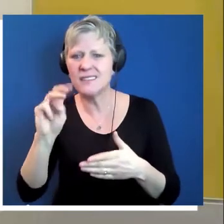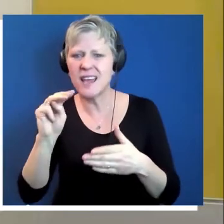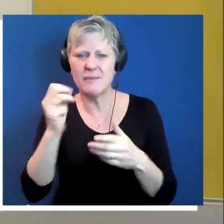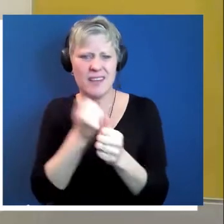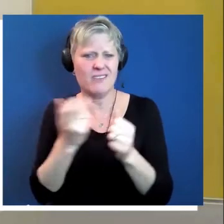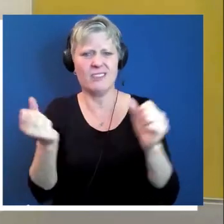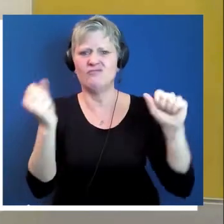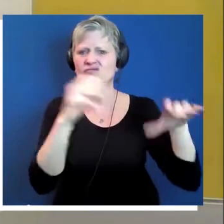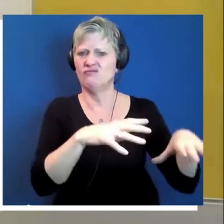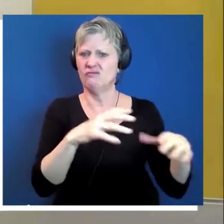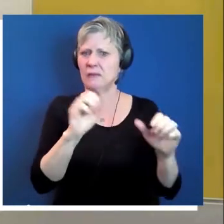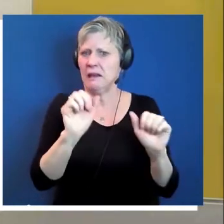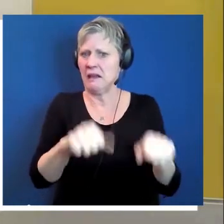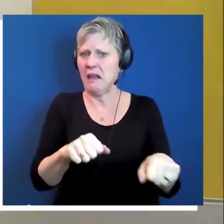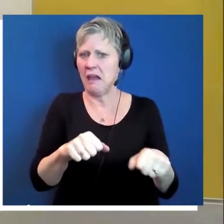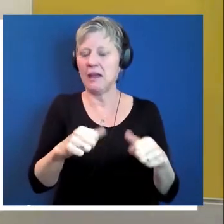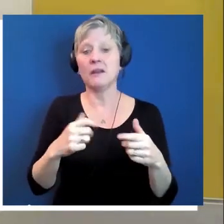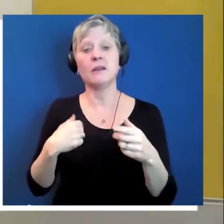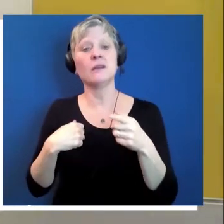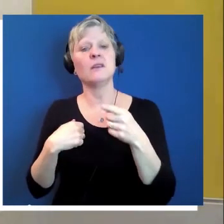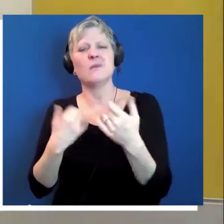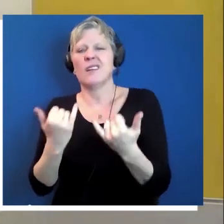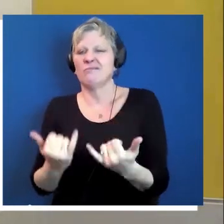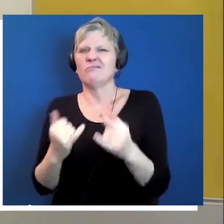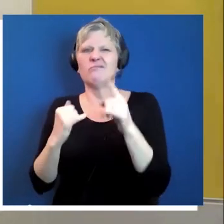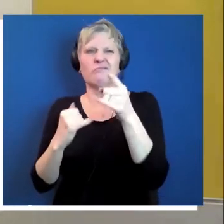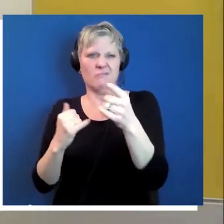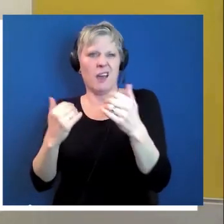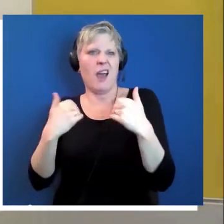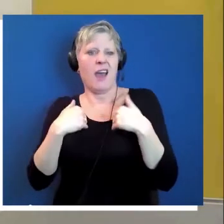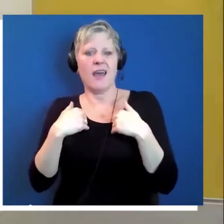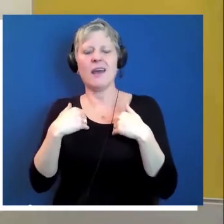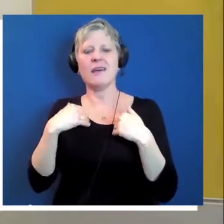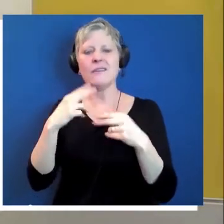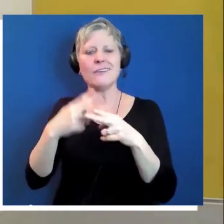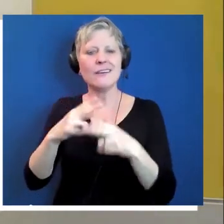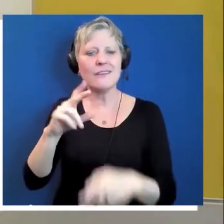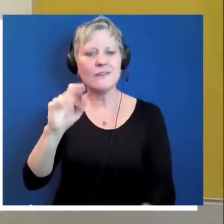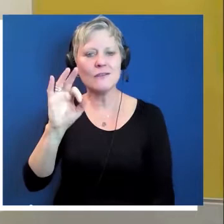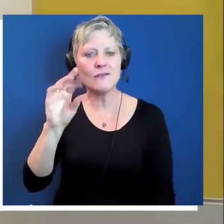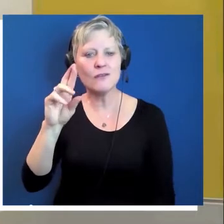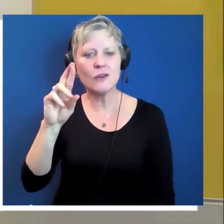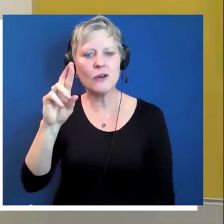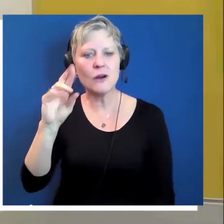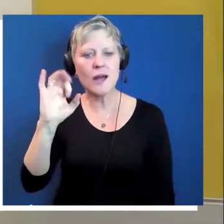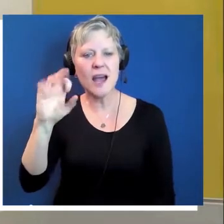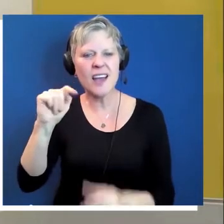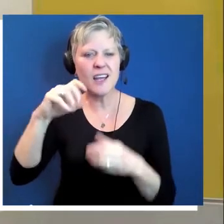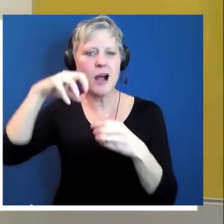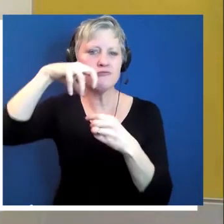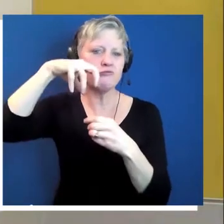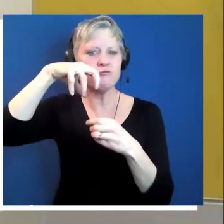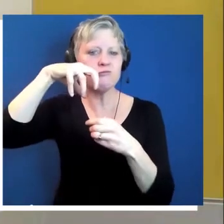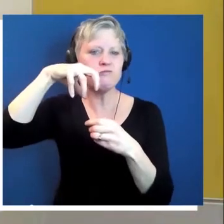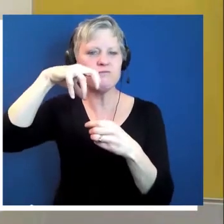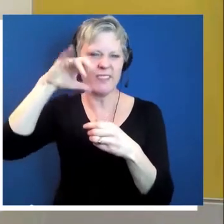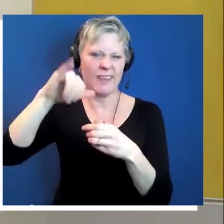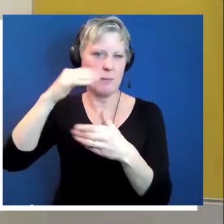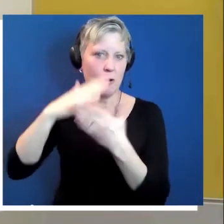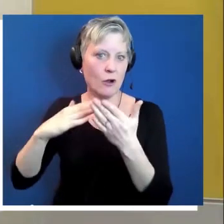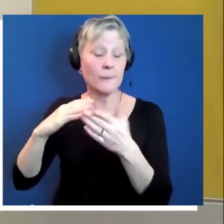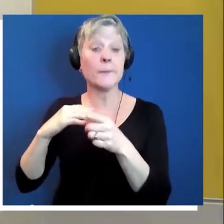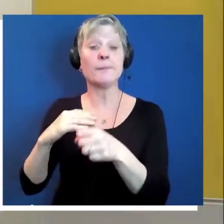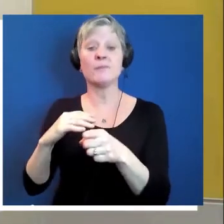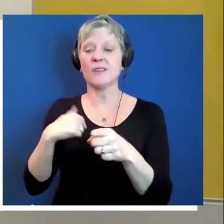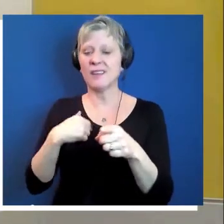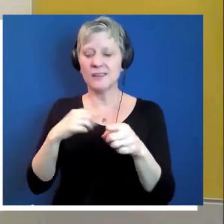fry. In this case, what I'm doing is I'm actually using florets, okay? If you buy florets in the store, all you want to do is you just go right through. It